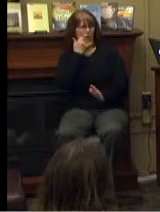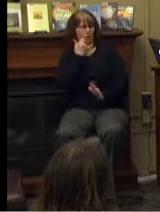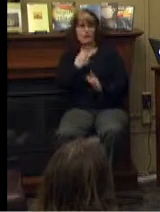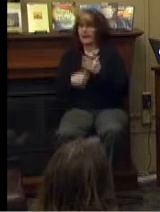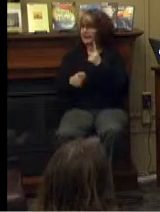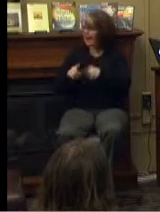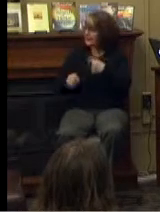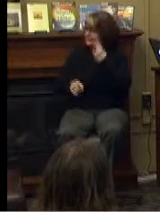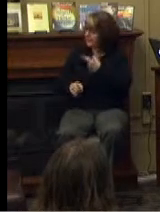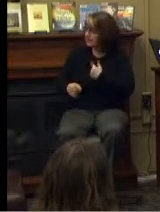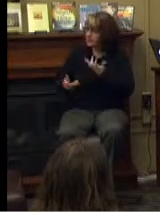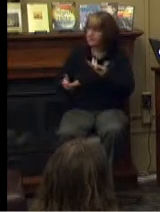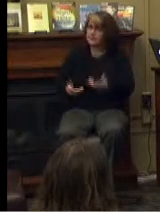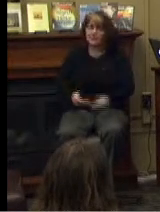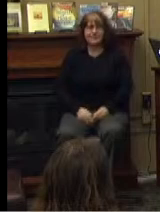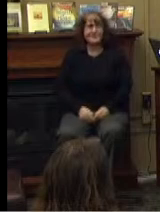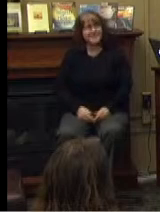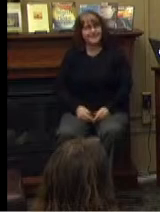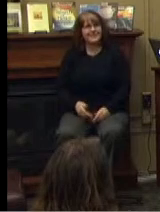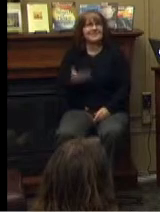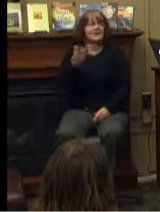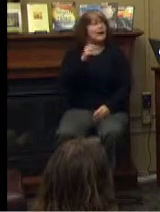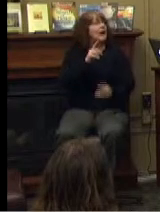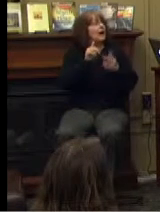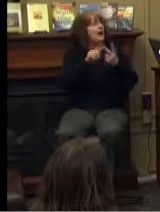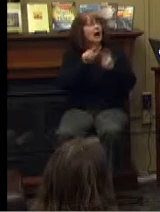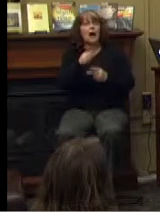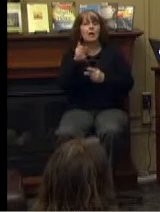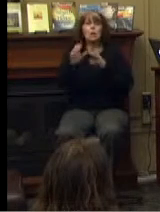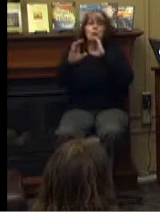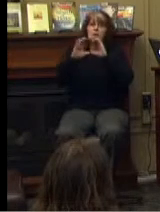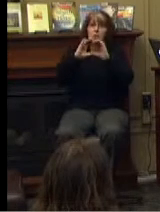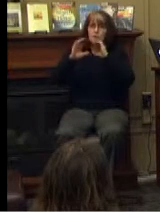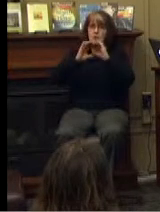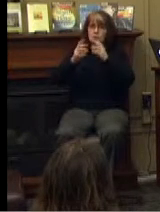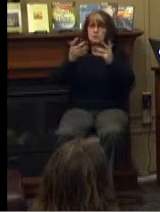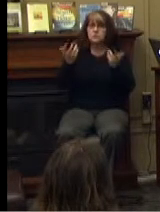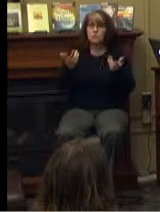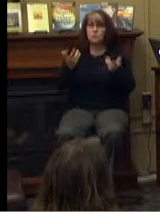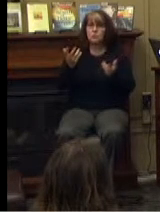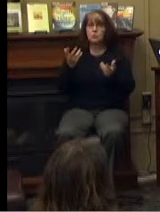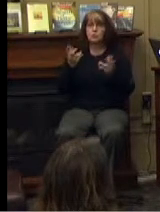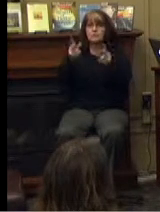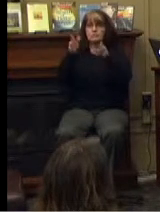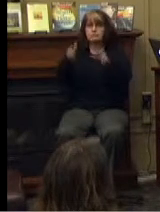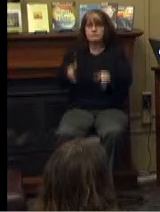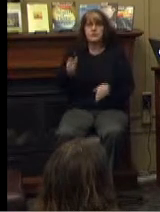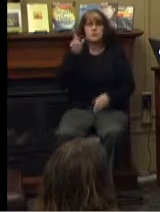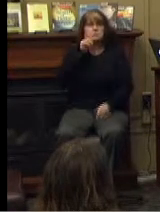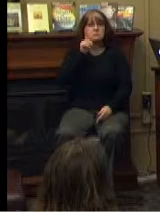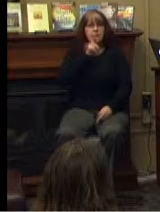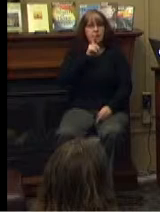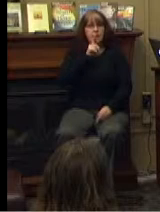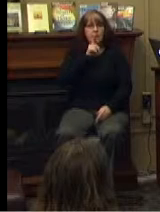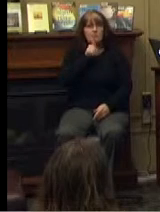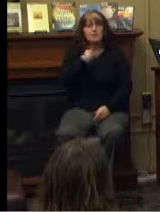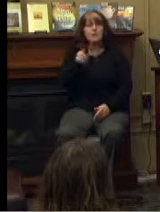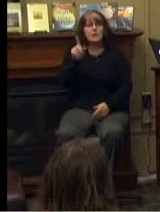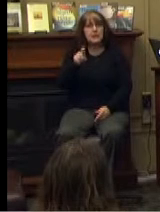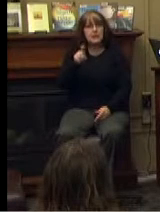Anyways, and so those are some of the things. And then here's the other one, communication. So for deaf individuals, they need to